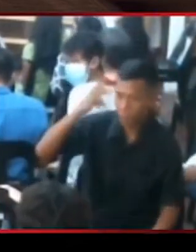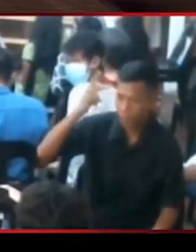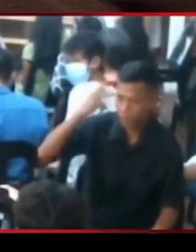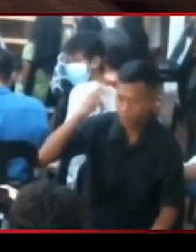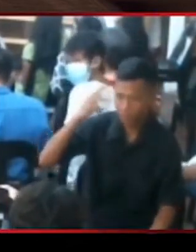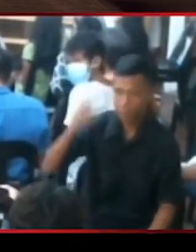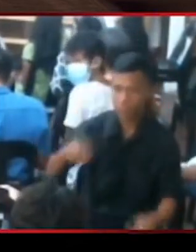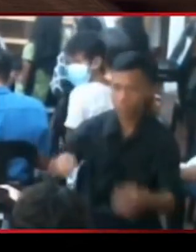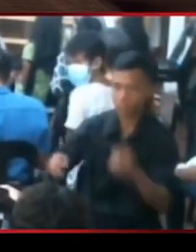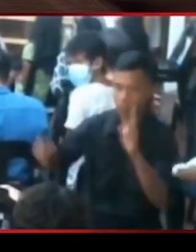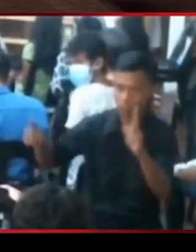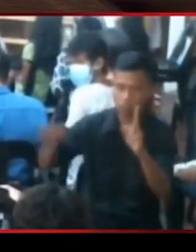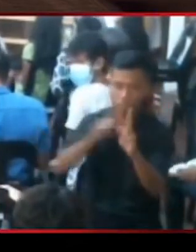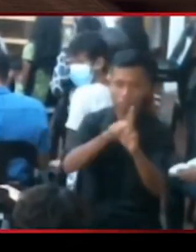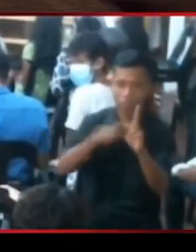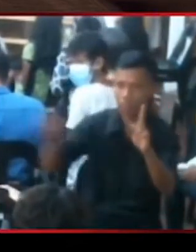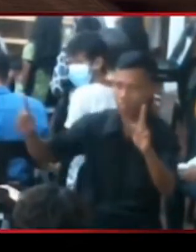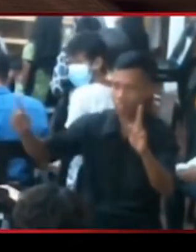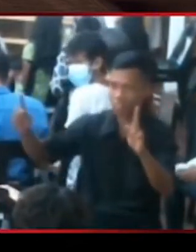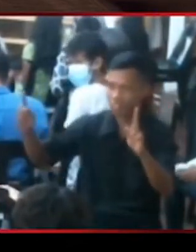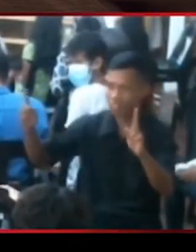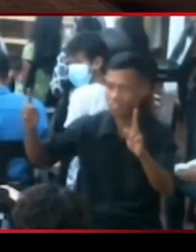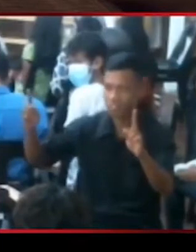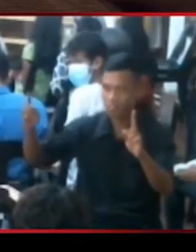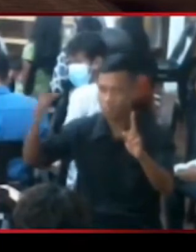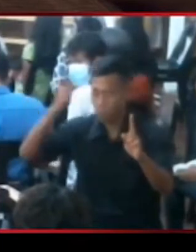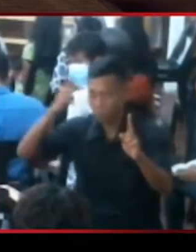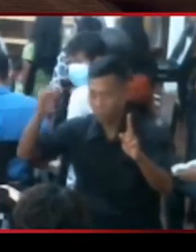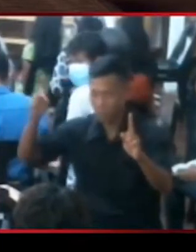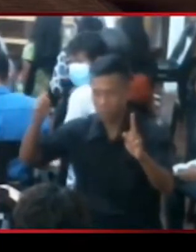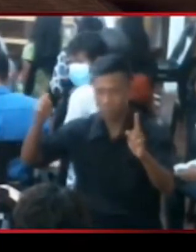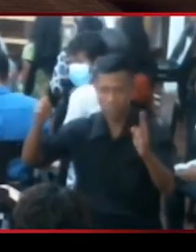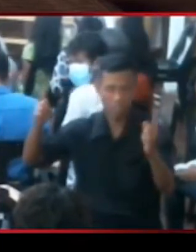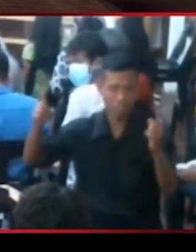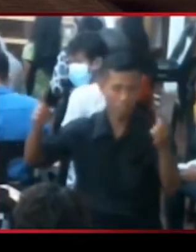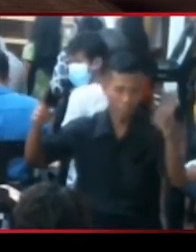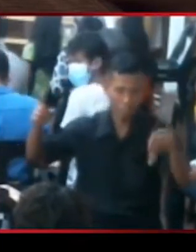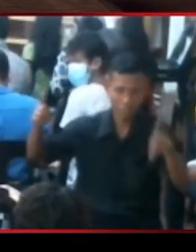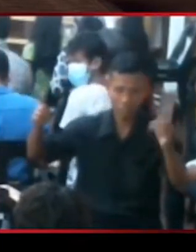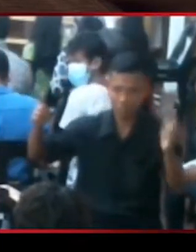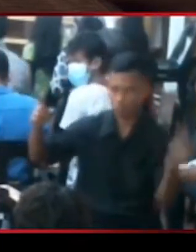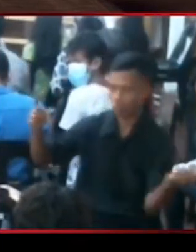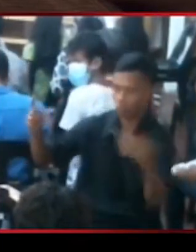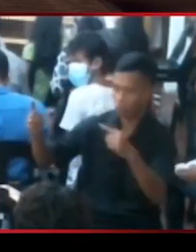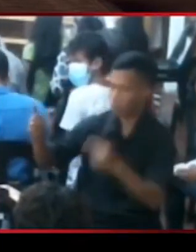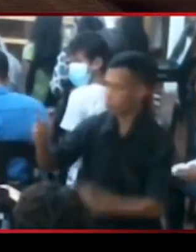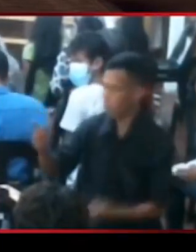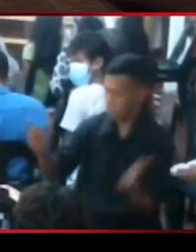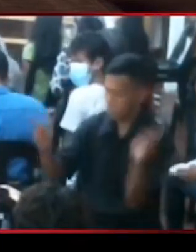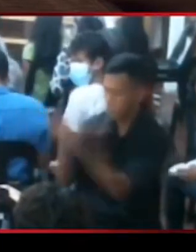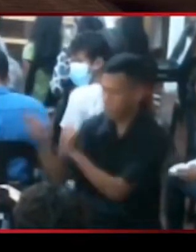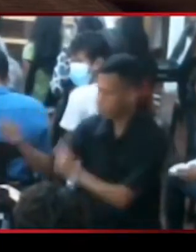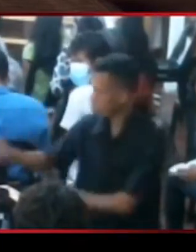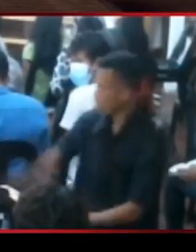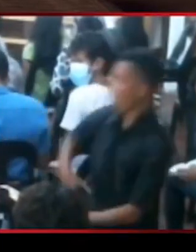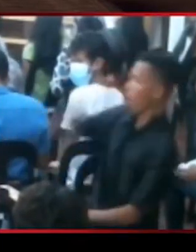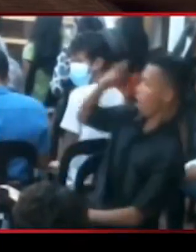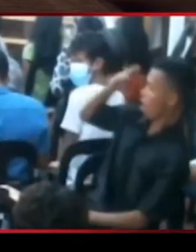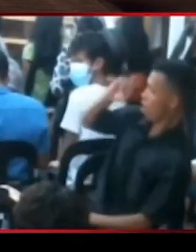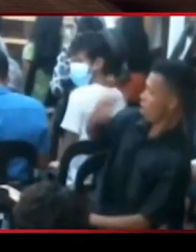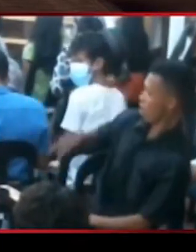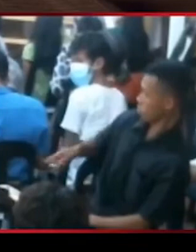that outfit. I felt like a bow. You know, I just kept quiet and moved on. And